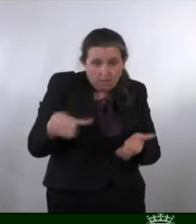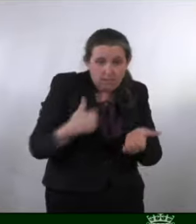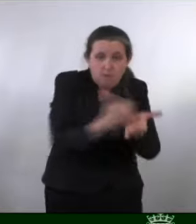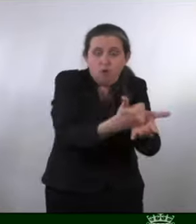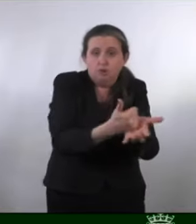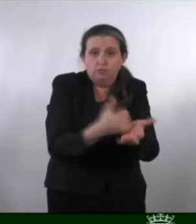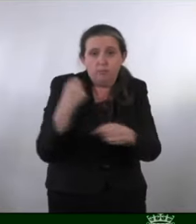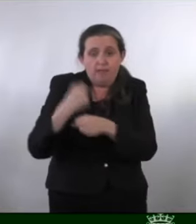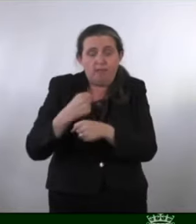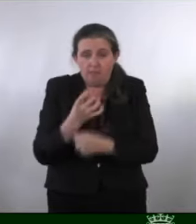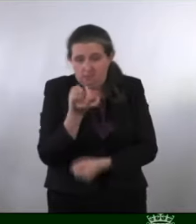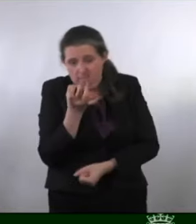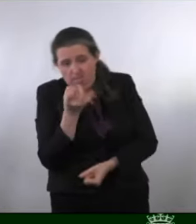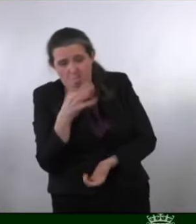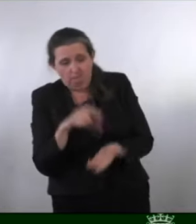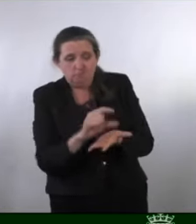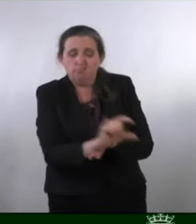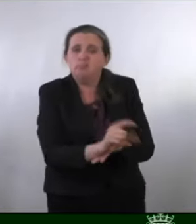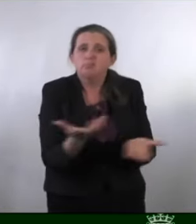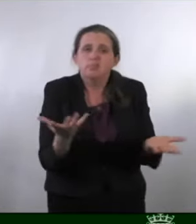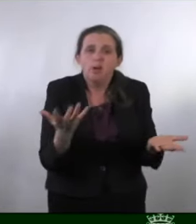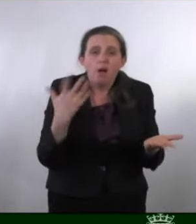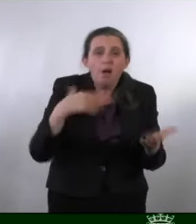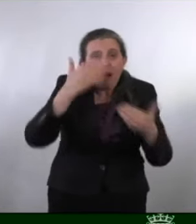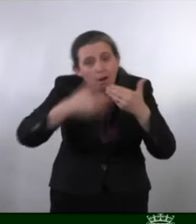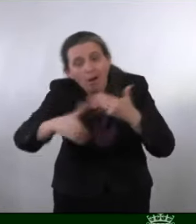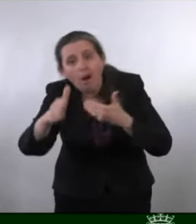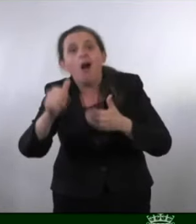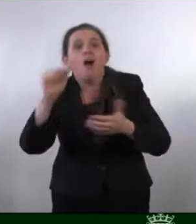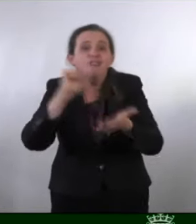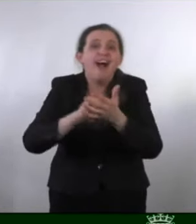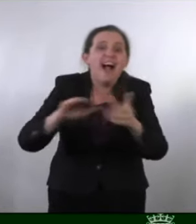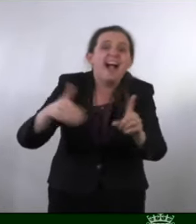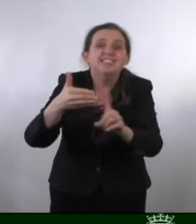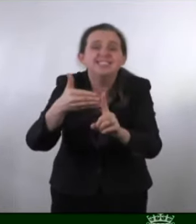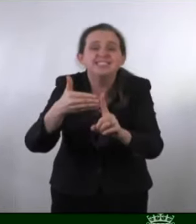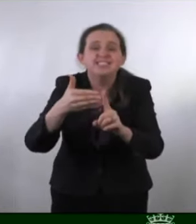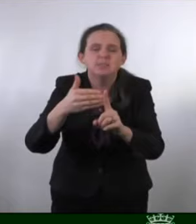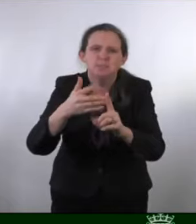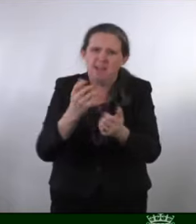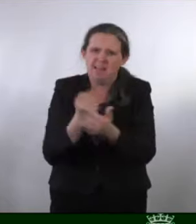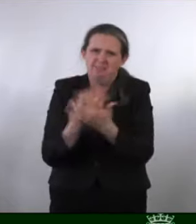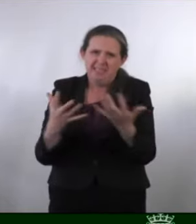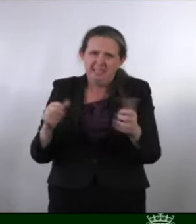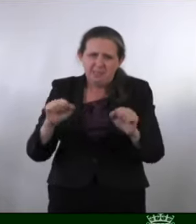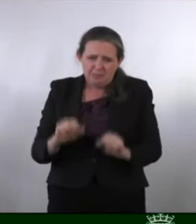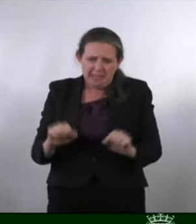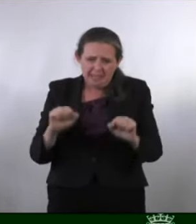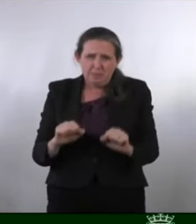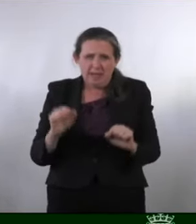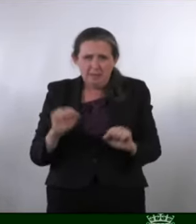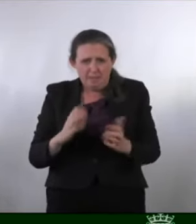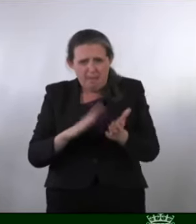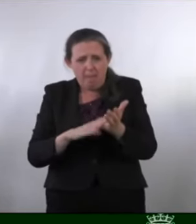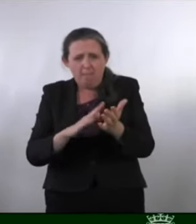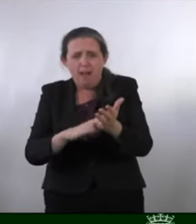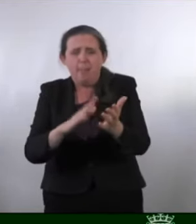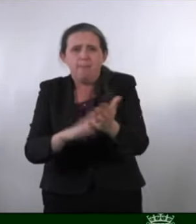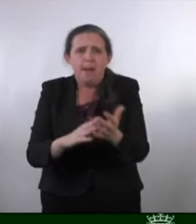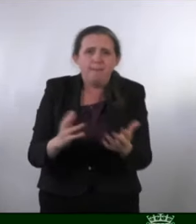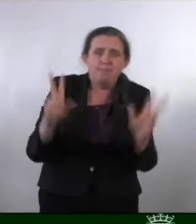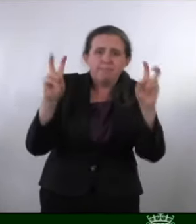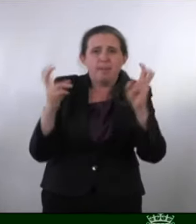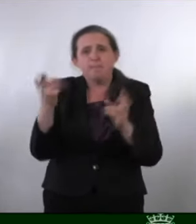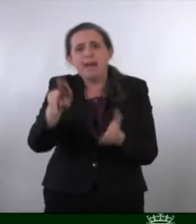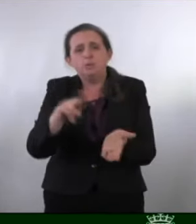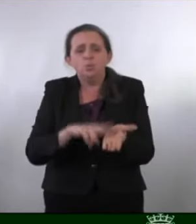welcome, we are moving in a positive direction, many will still have to wait several months before small businesses can return to some form of normality. So I asked my right honourable friend to